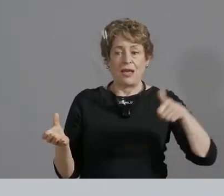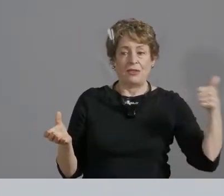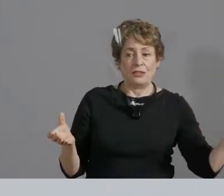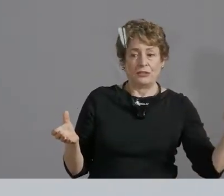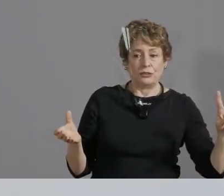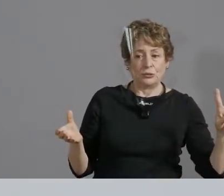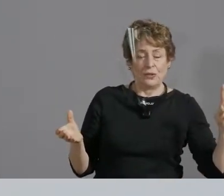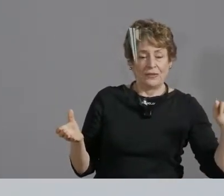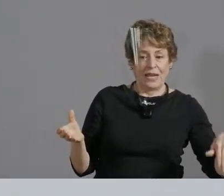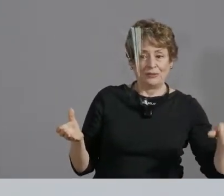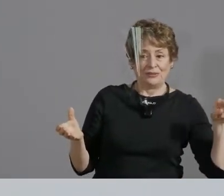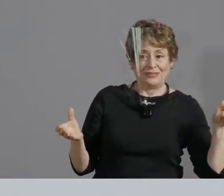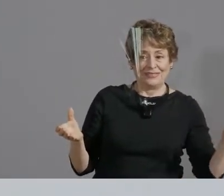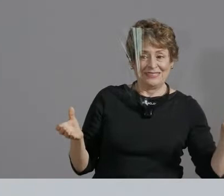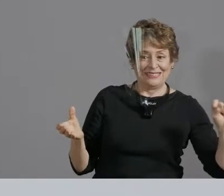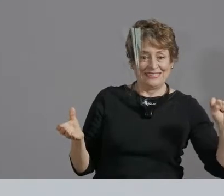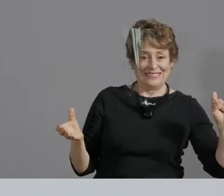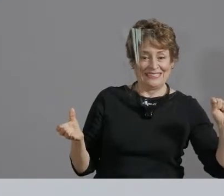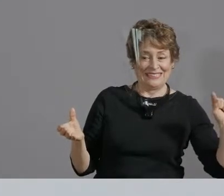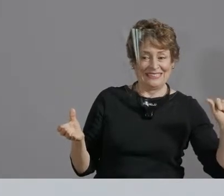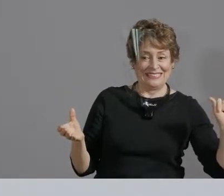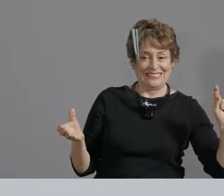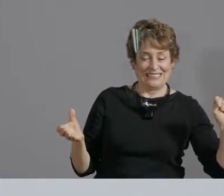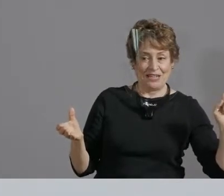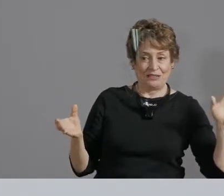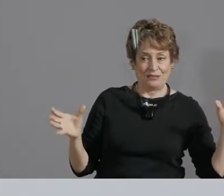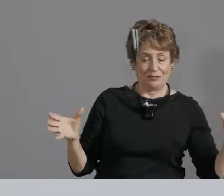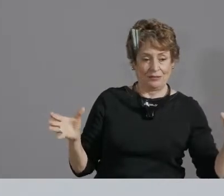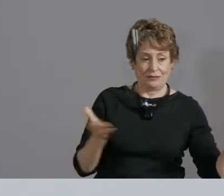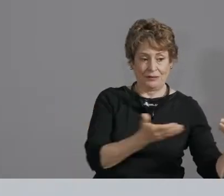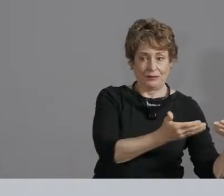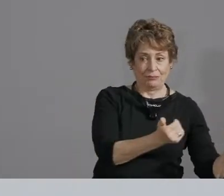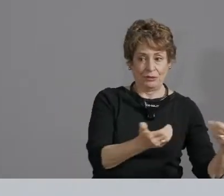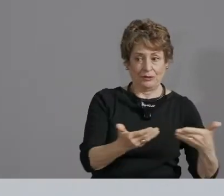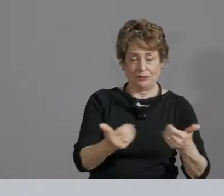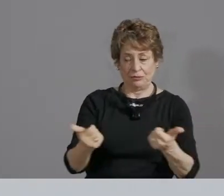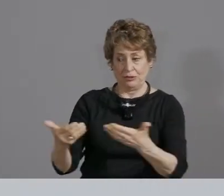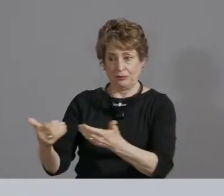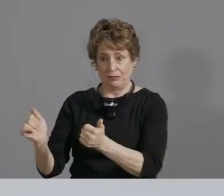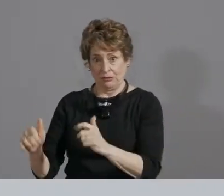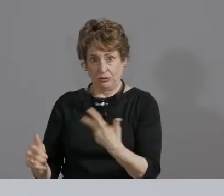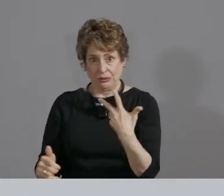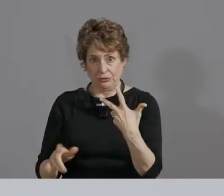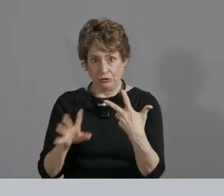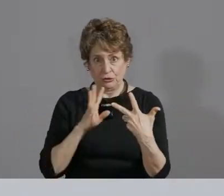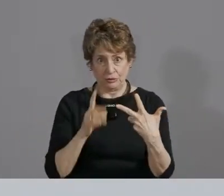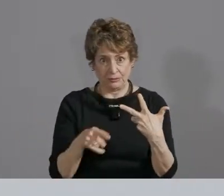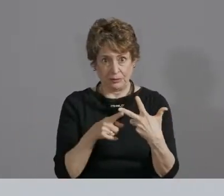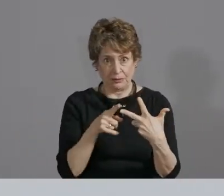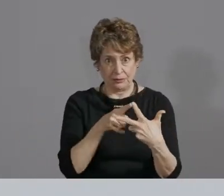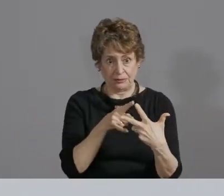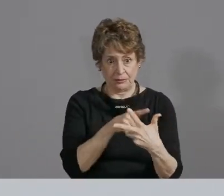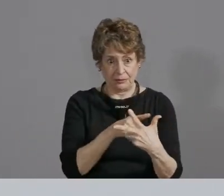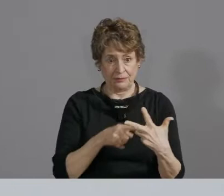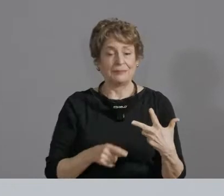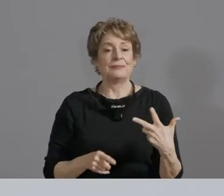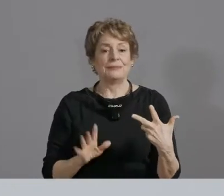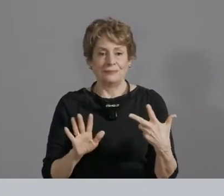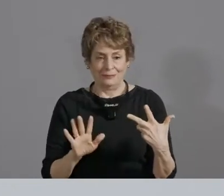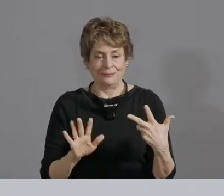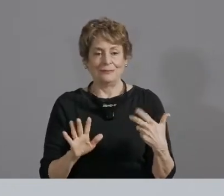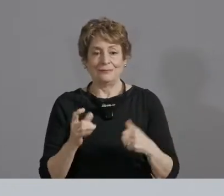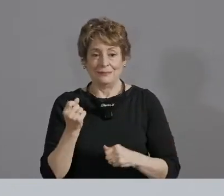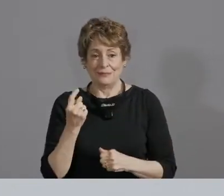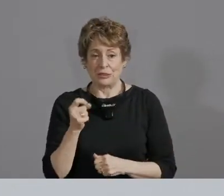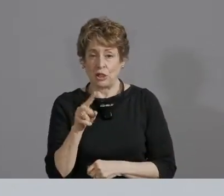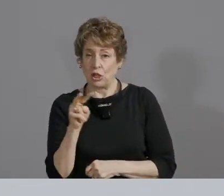Okay, so those are all separate amounts? Yes, so those are all separate amounts. But when you look at what we are putting into the allocation tool for Pima County to decide where